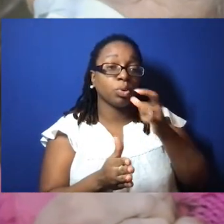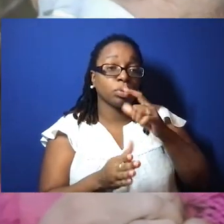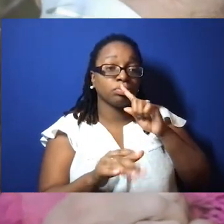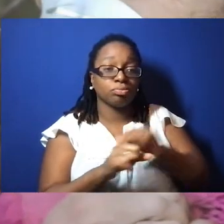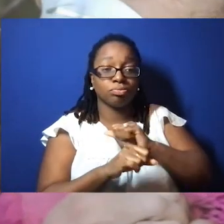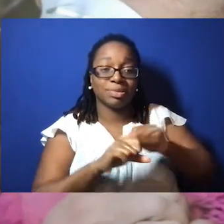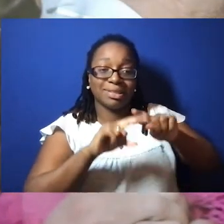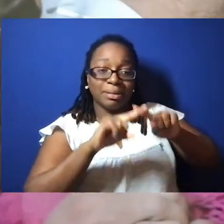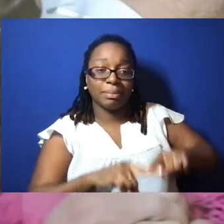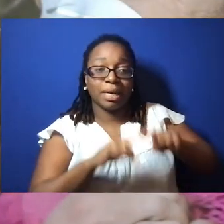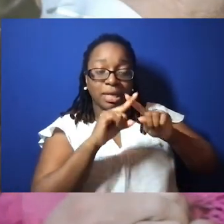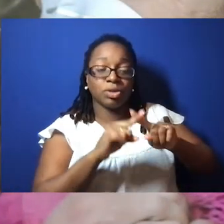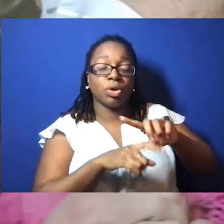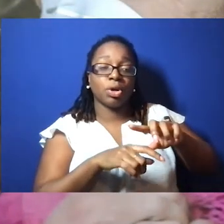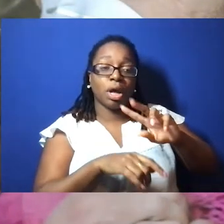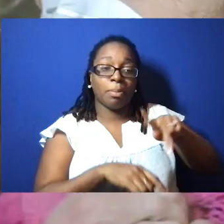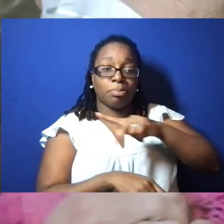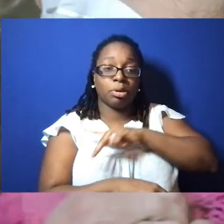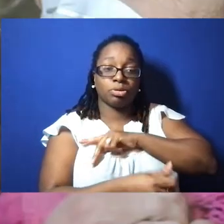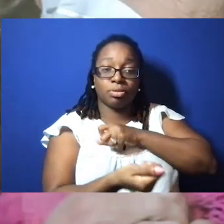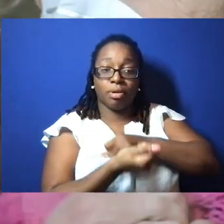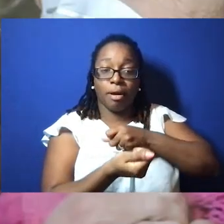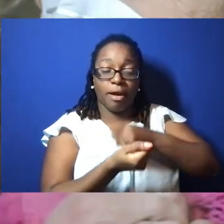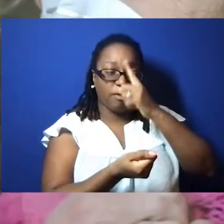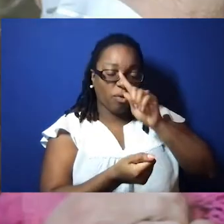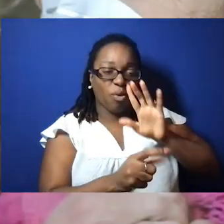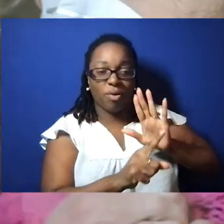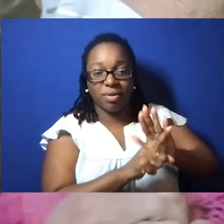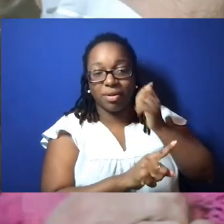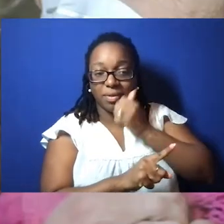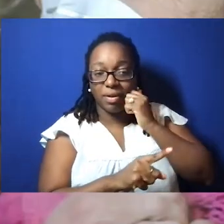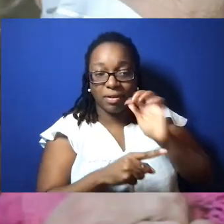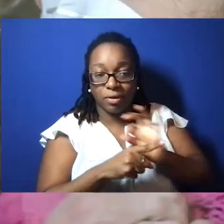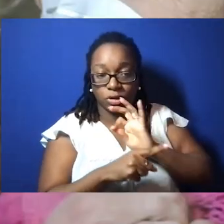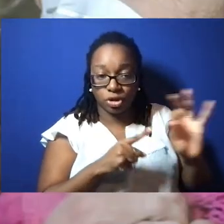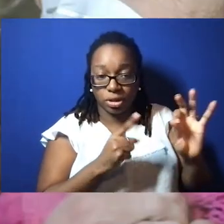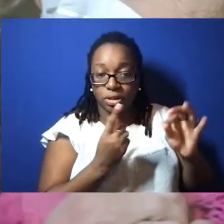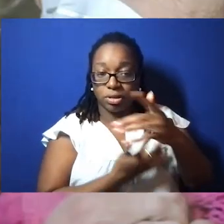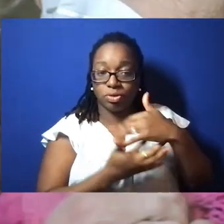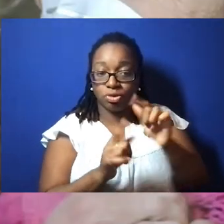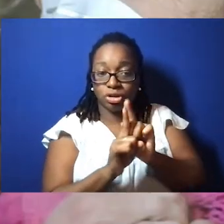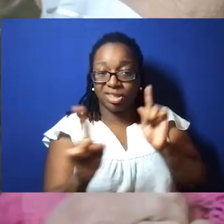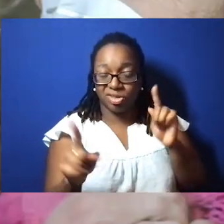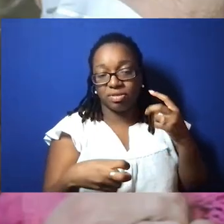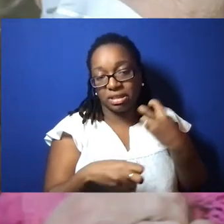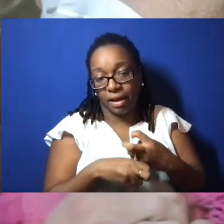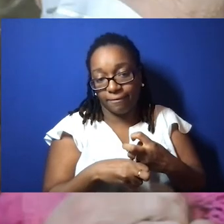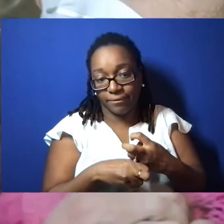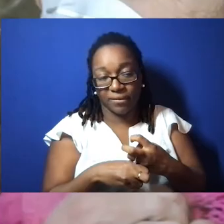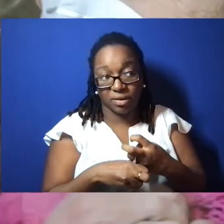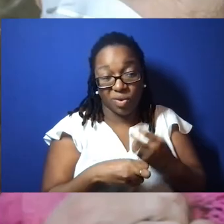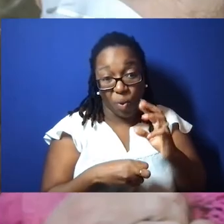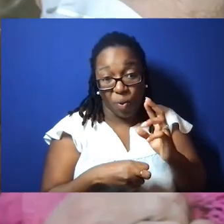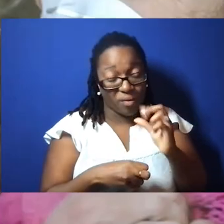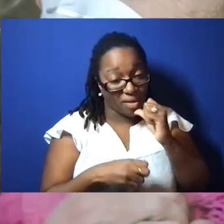a person who relies on personal assistance for daily functioning, social distancing can be difficult if not